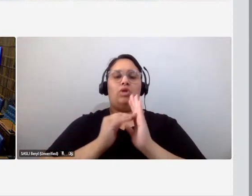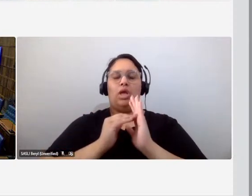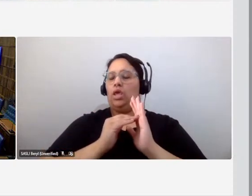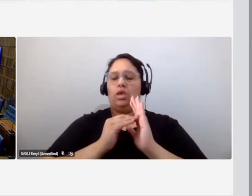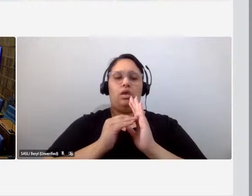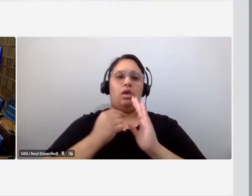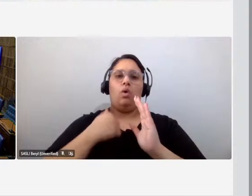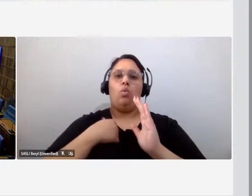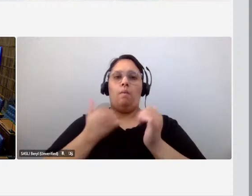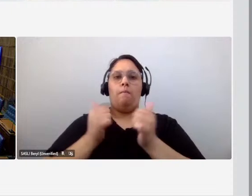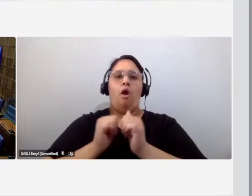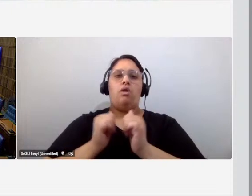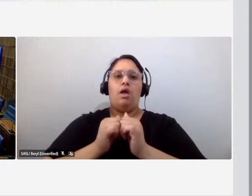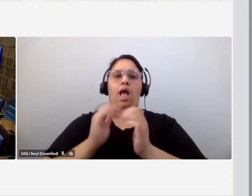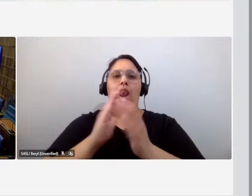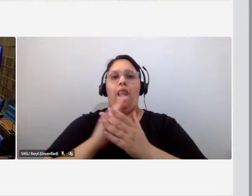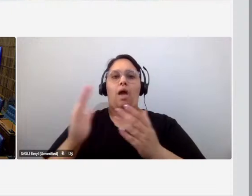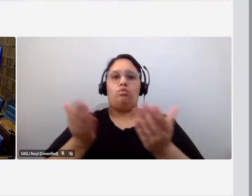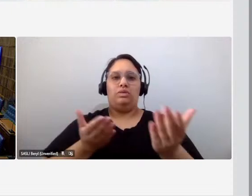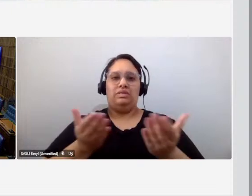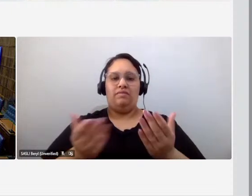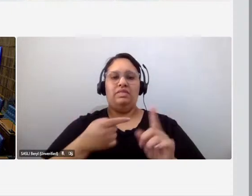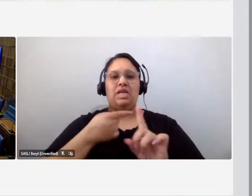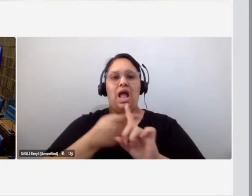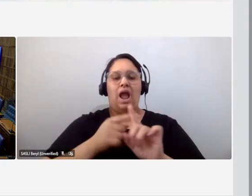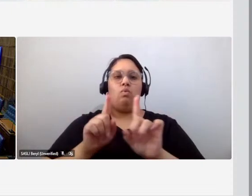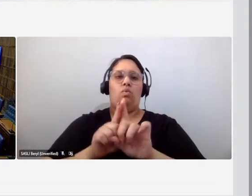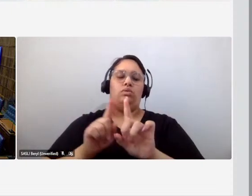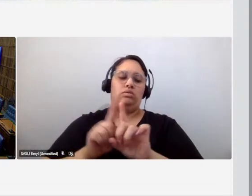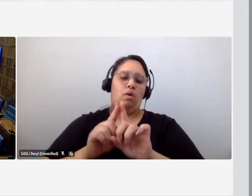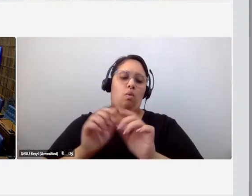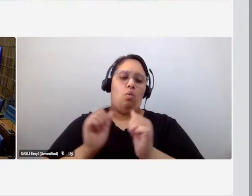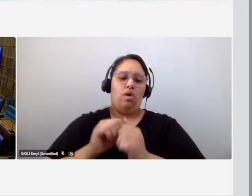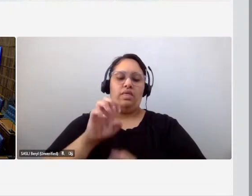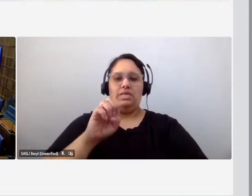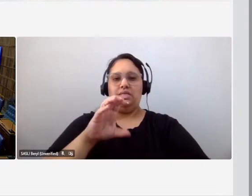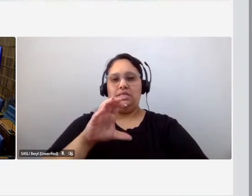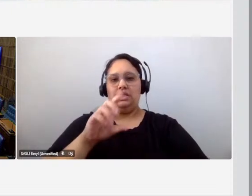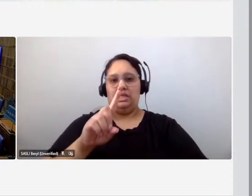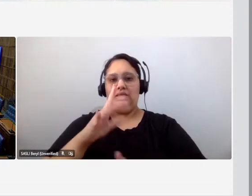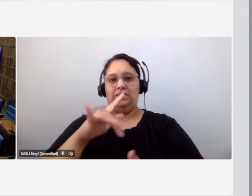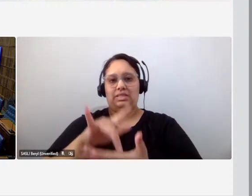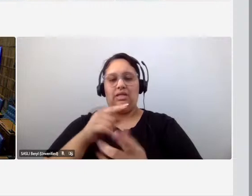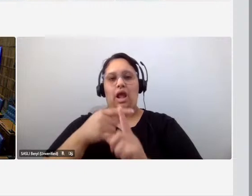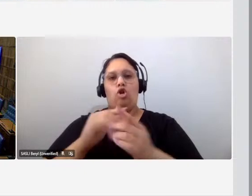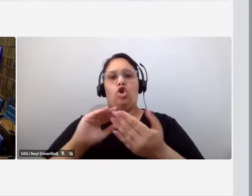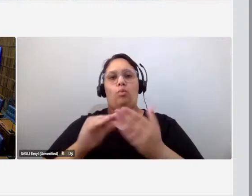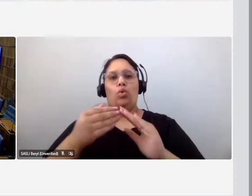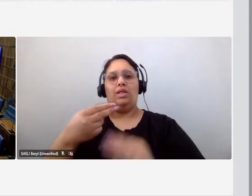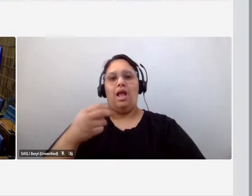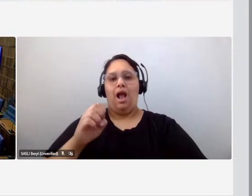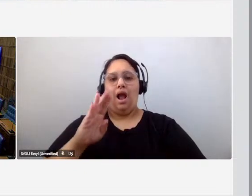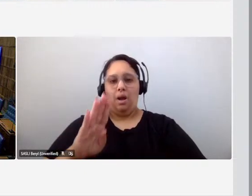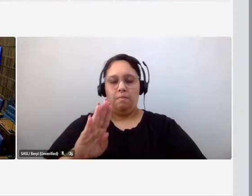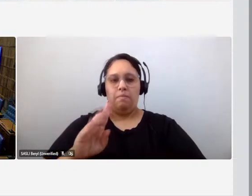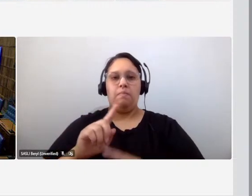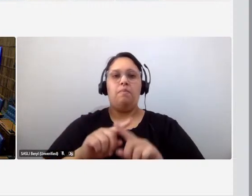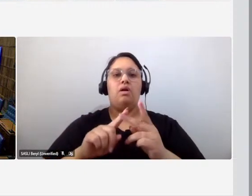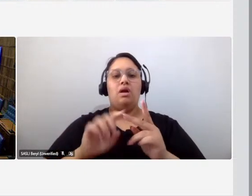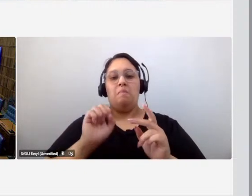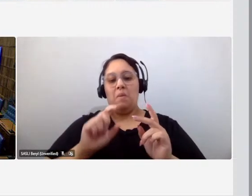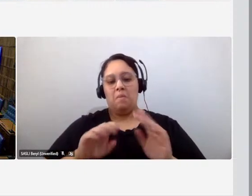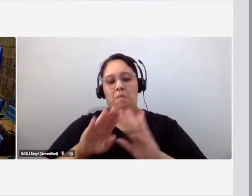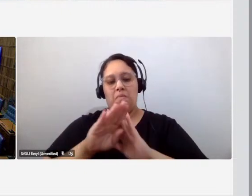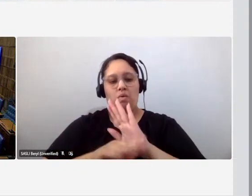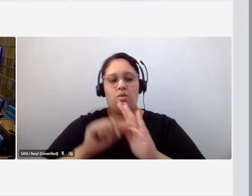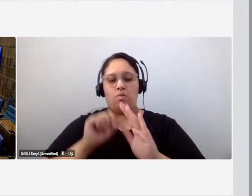we partnered with library services and also with ECD centers and community hubs. And those programs